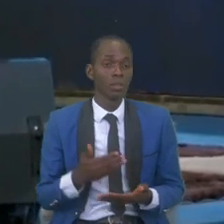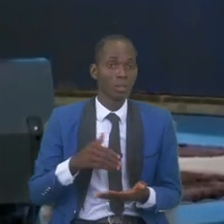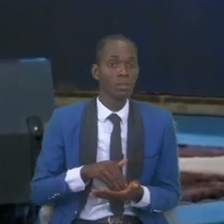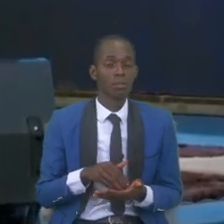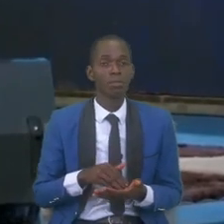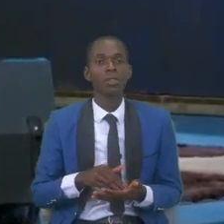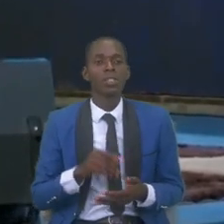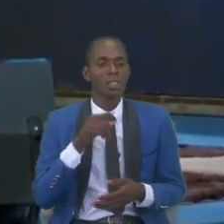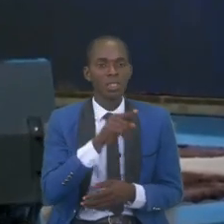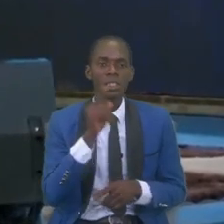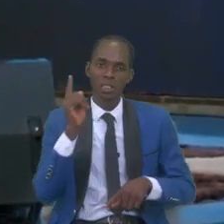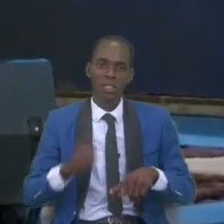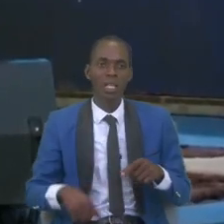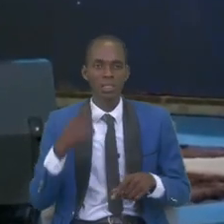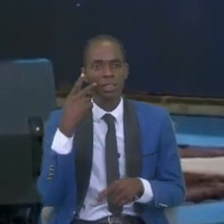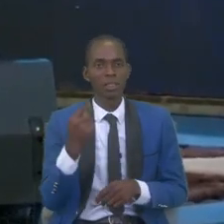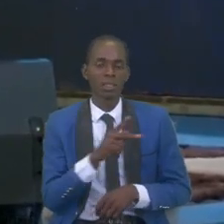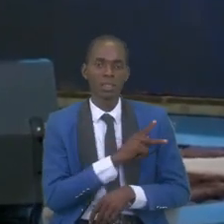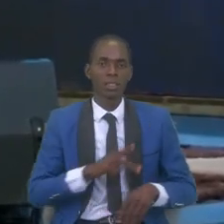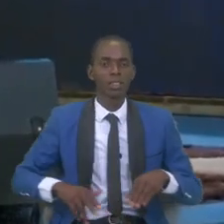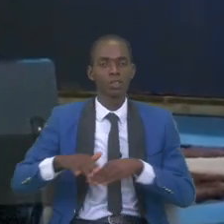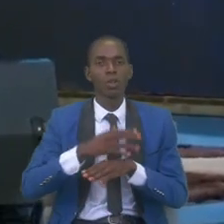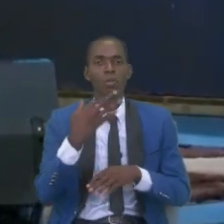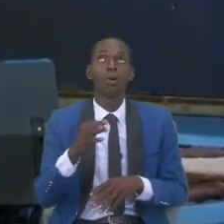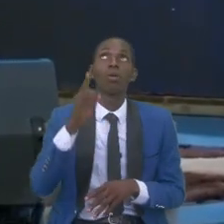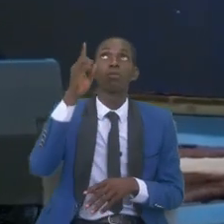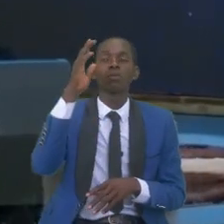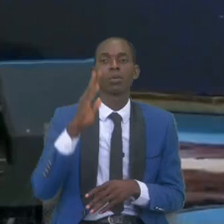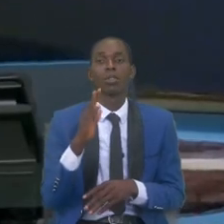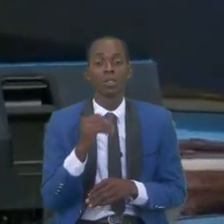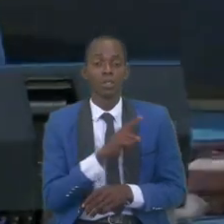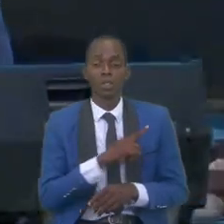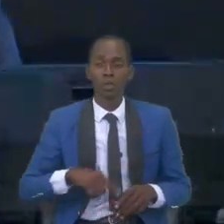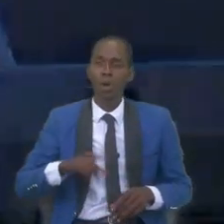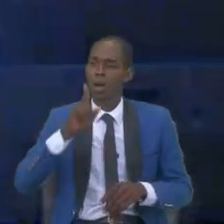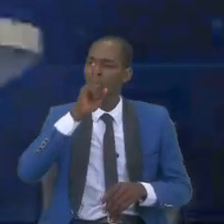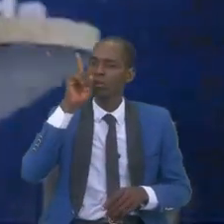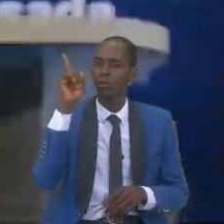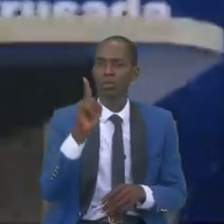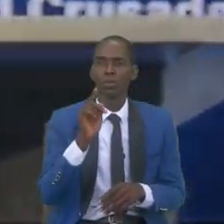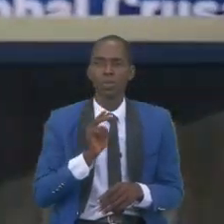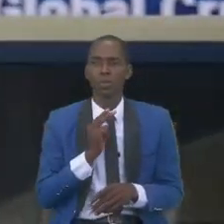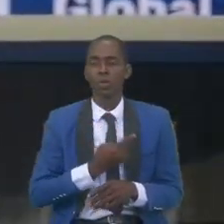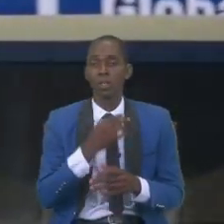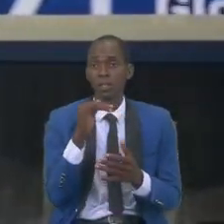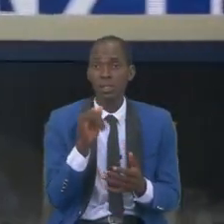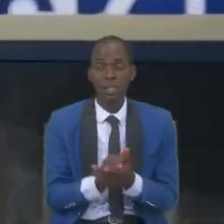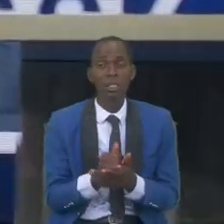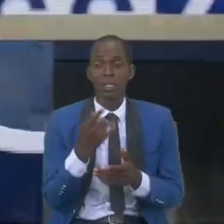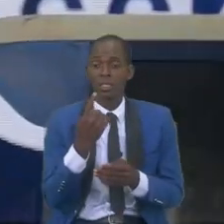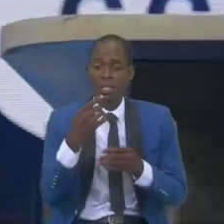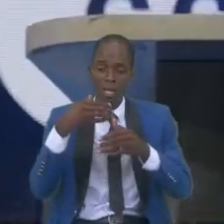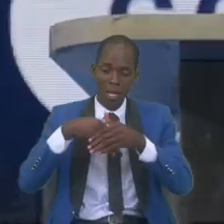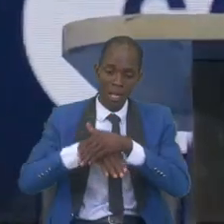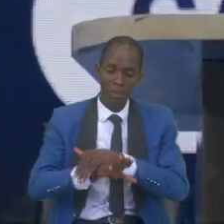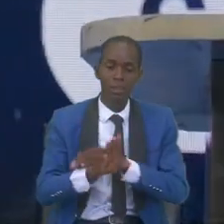cannot see the kingdom of God. The Lord assures us, he says, the entrance into